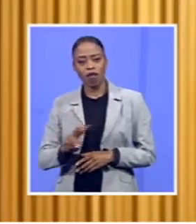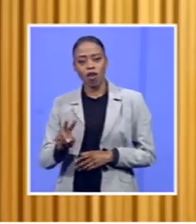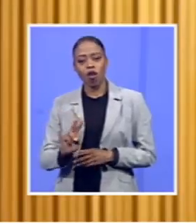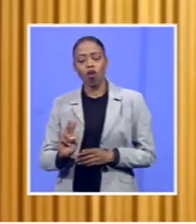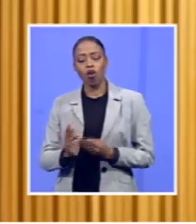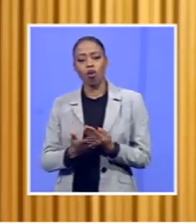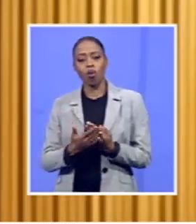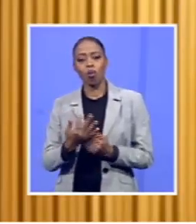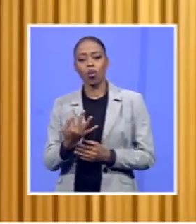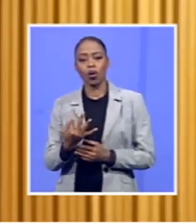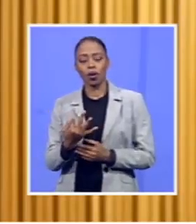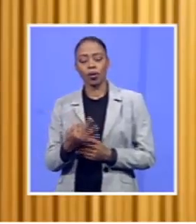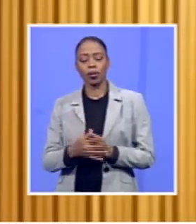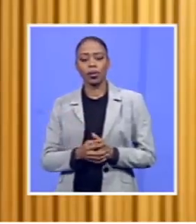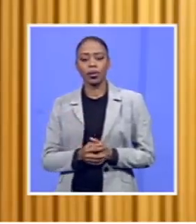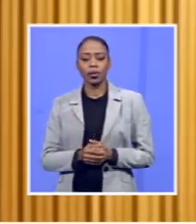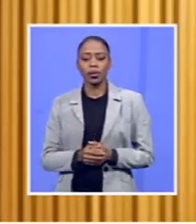of bundle B.